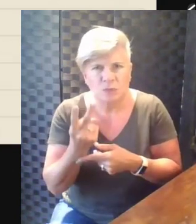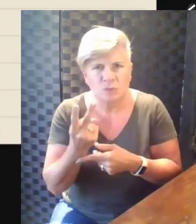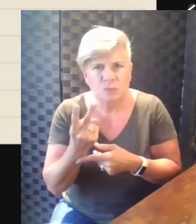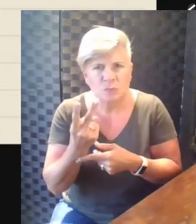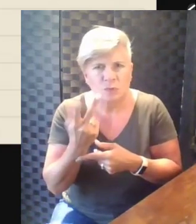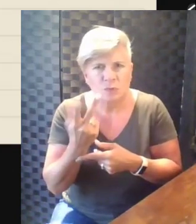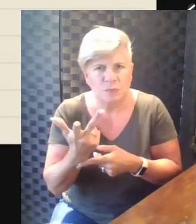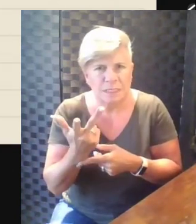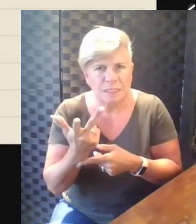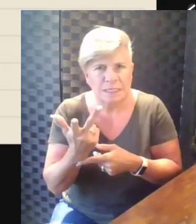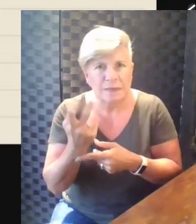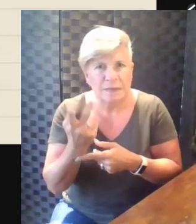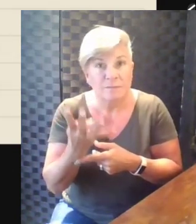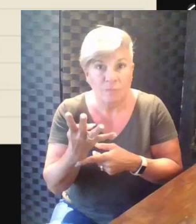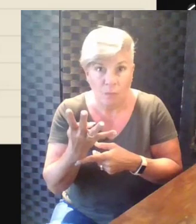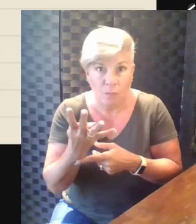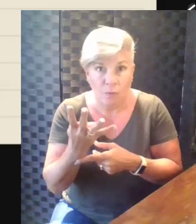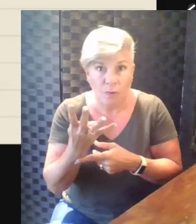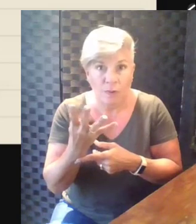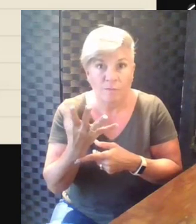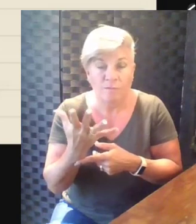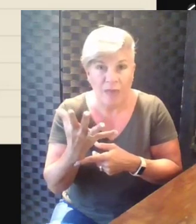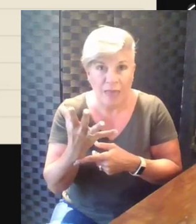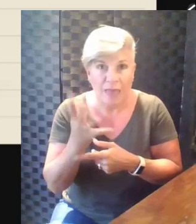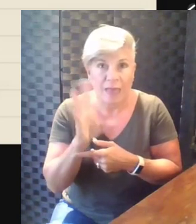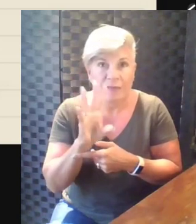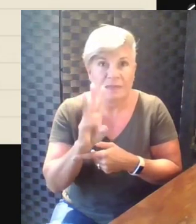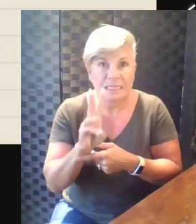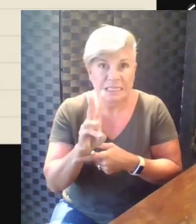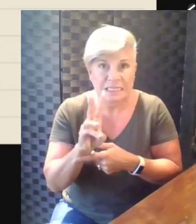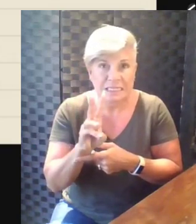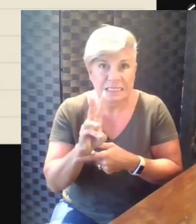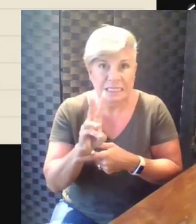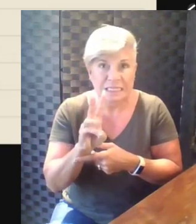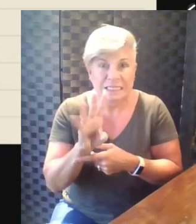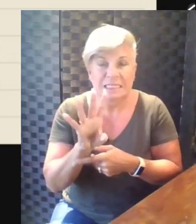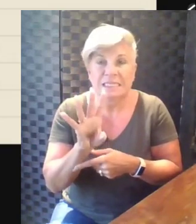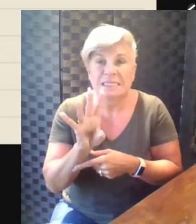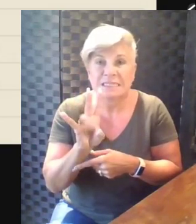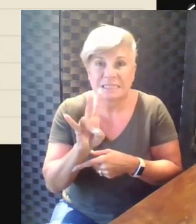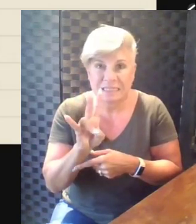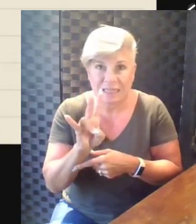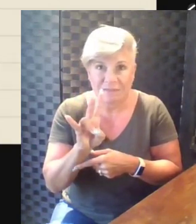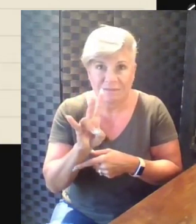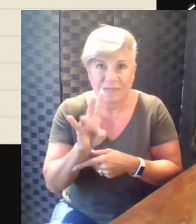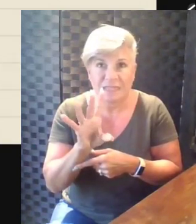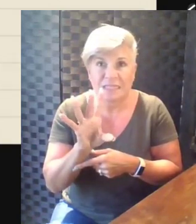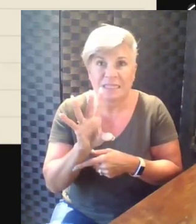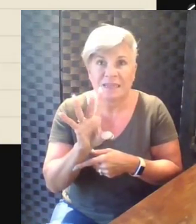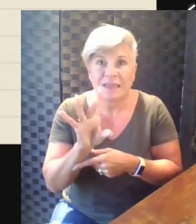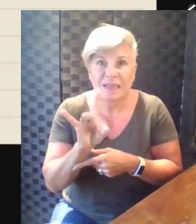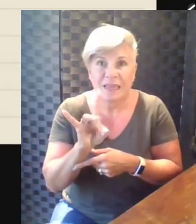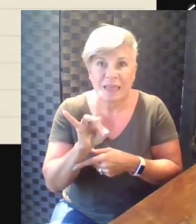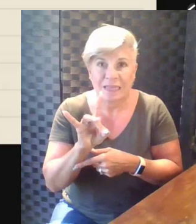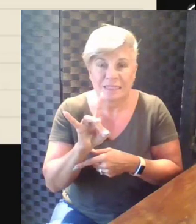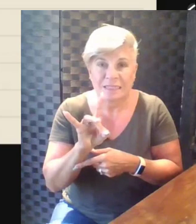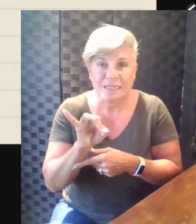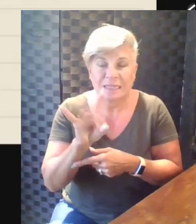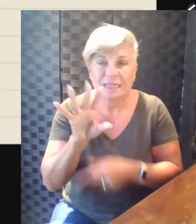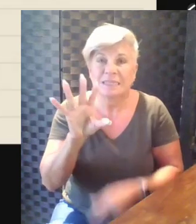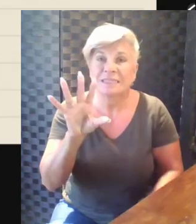2, 3, 4, 5, 6, 7,